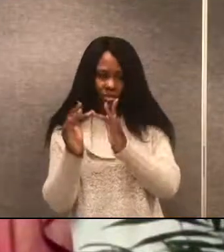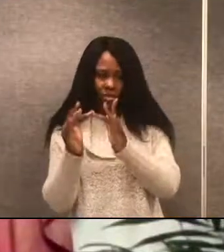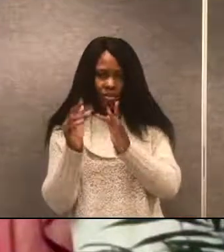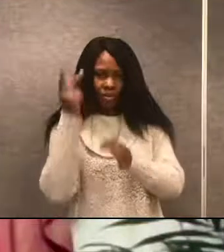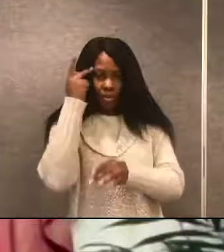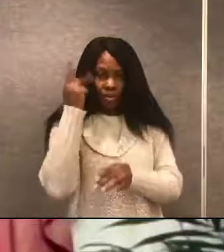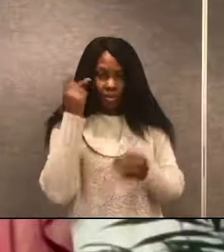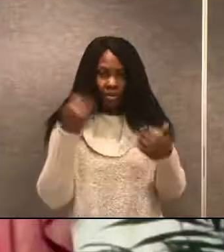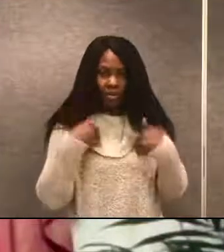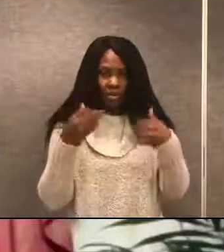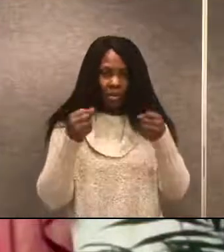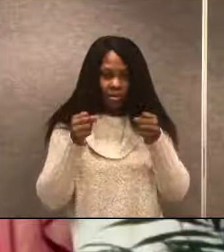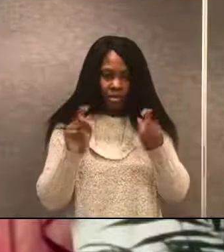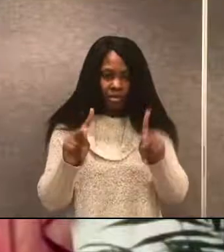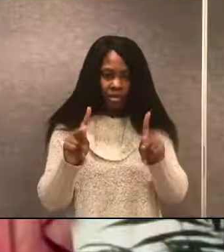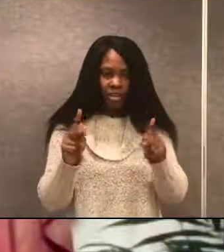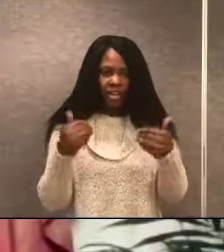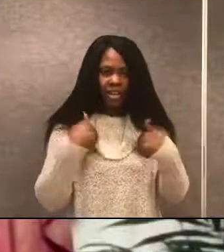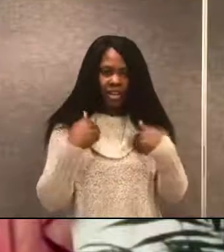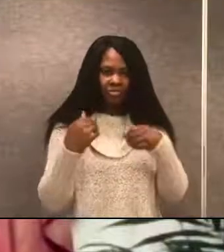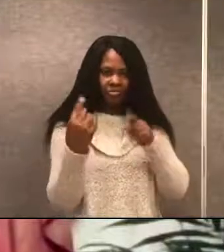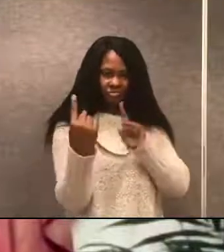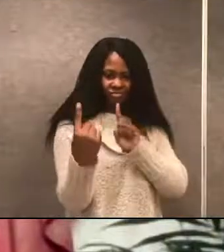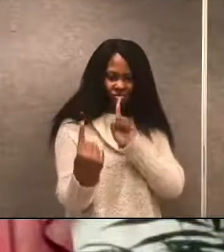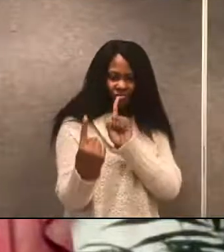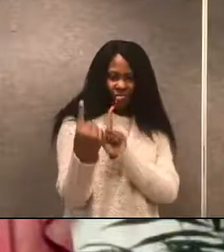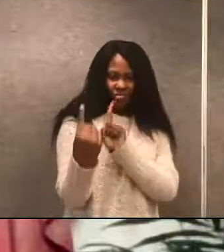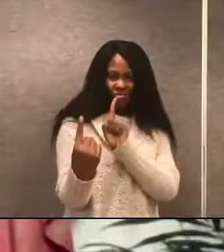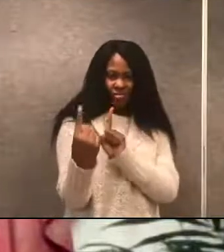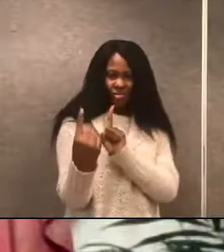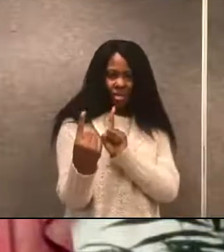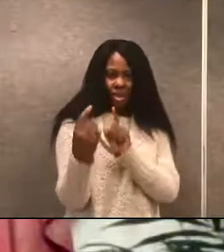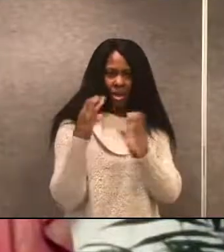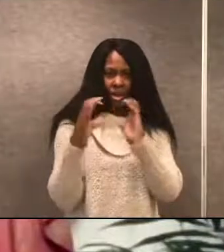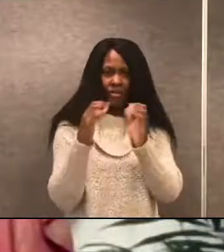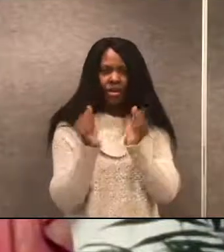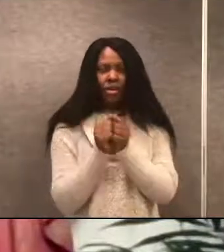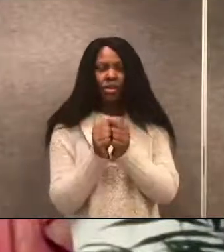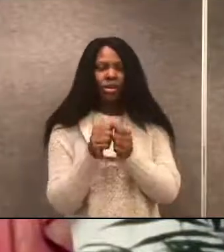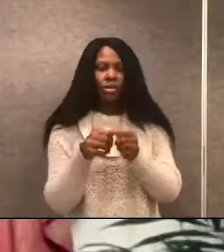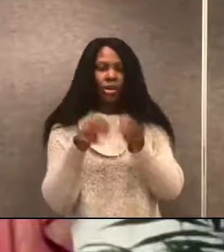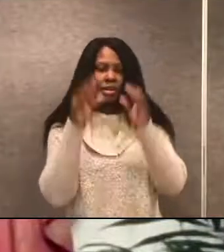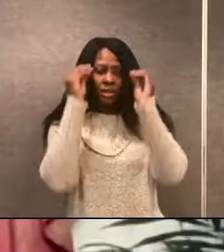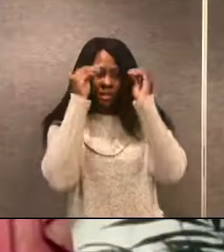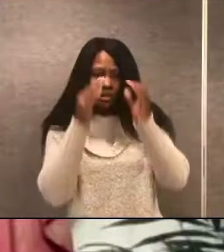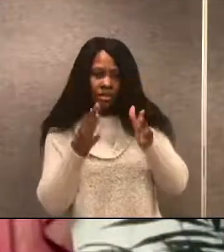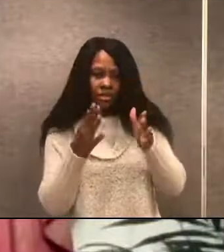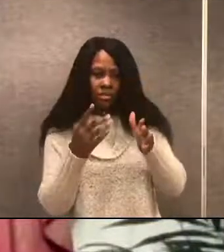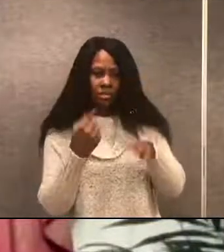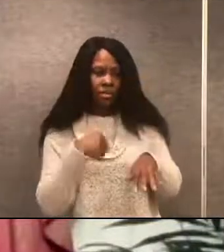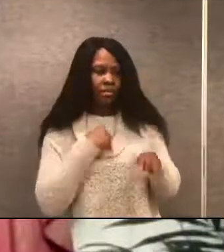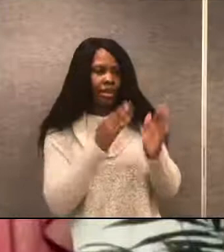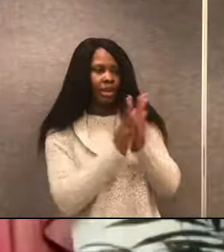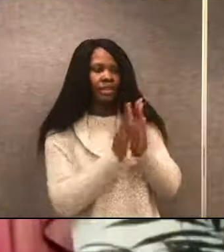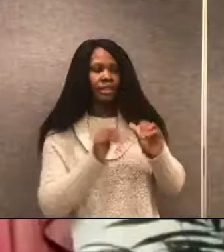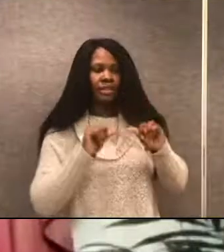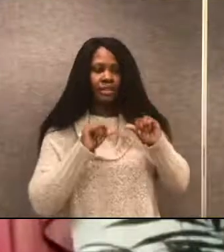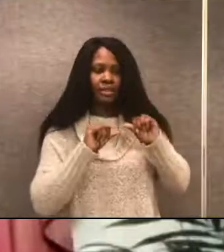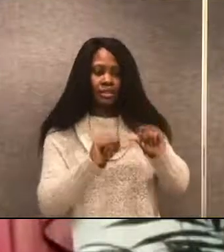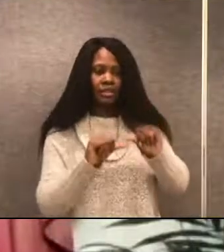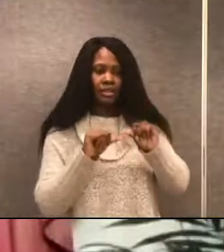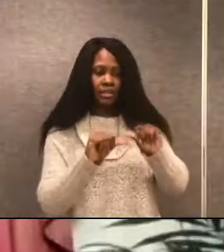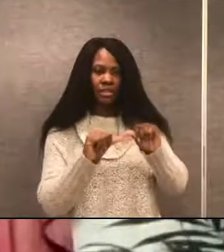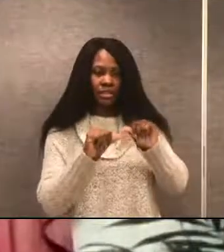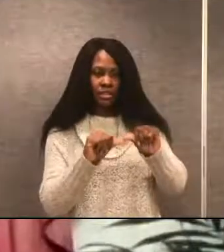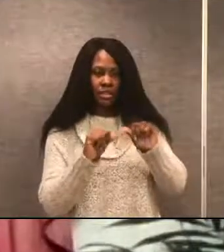opportunity to have these one-on-one conversations with the teacher, and we ask them to continuously look at the